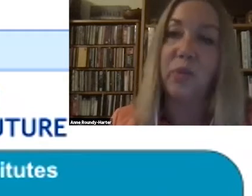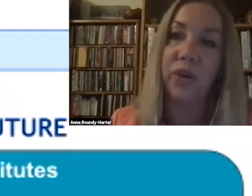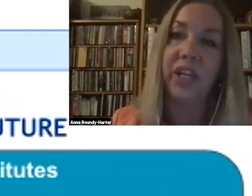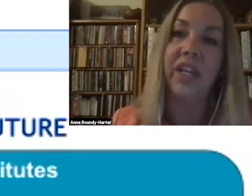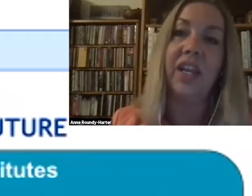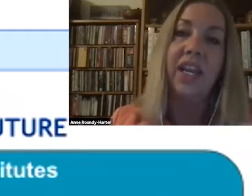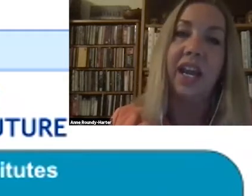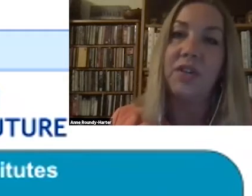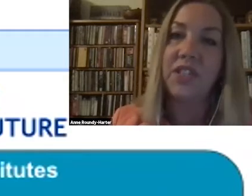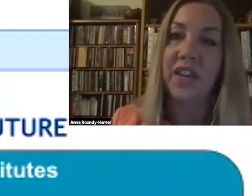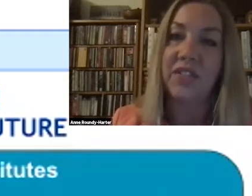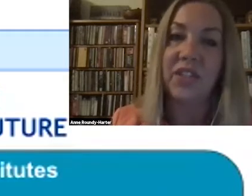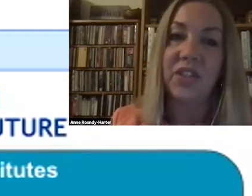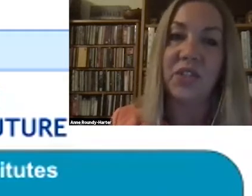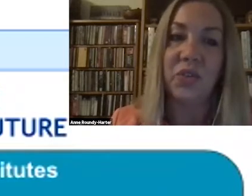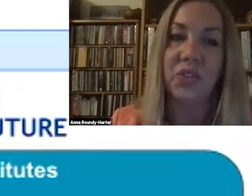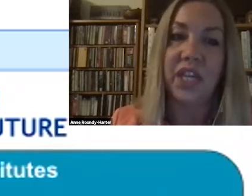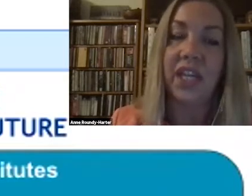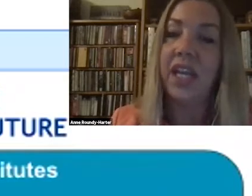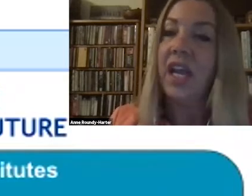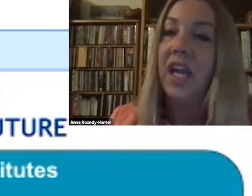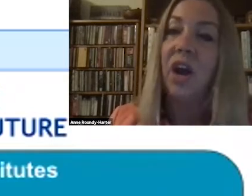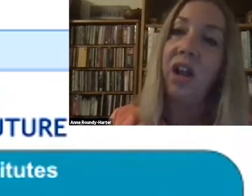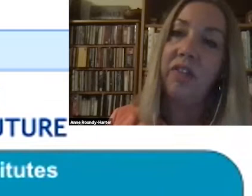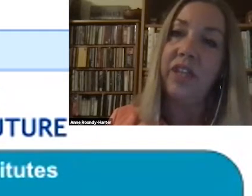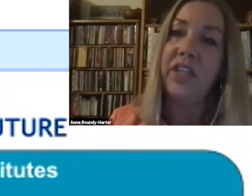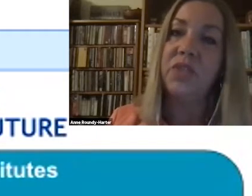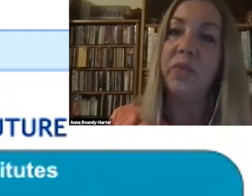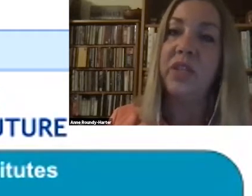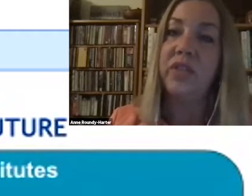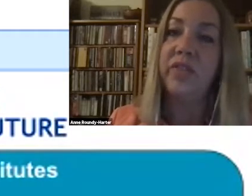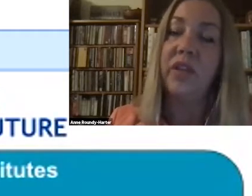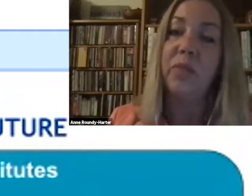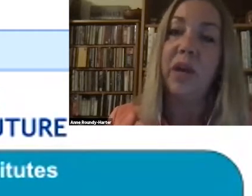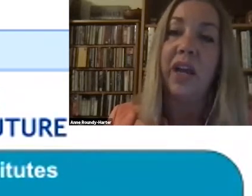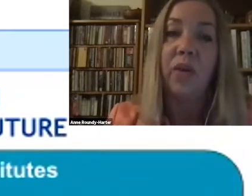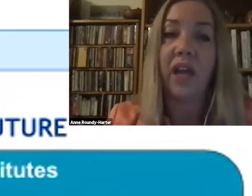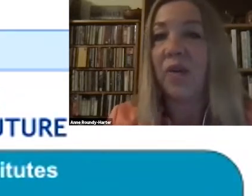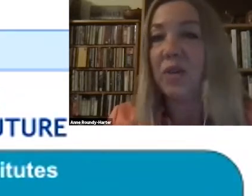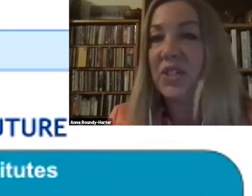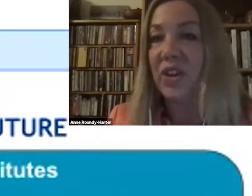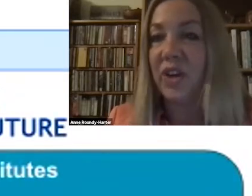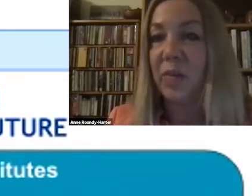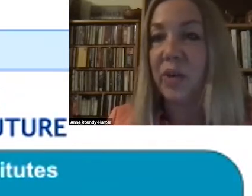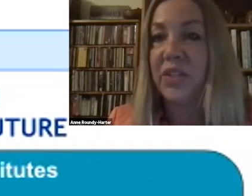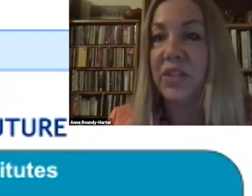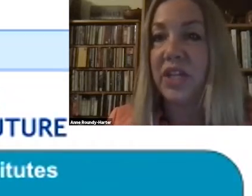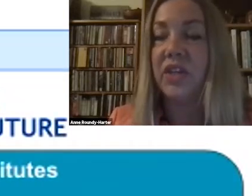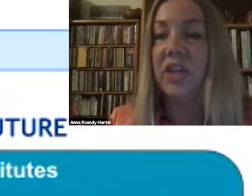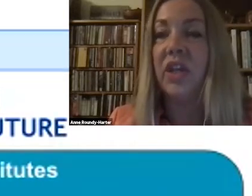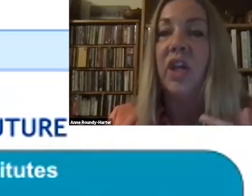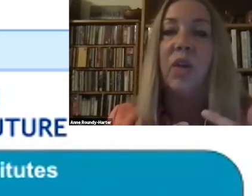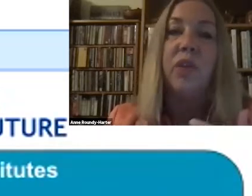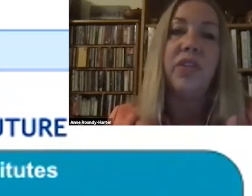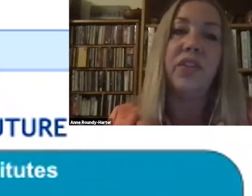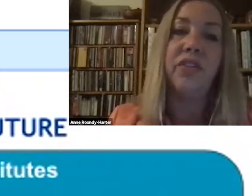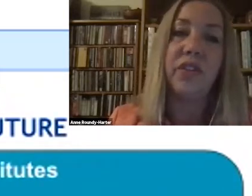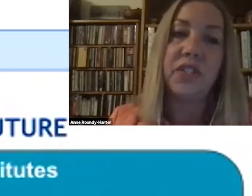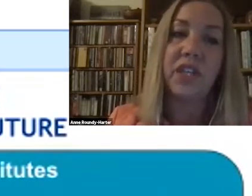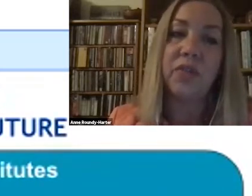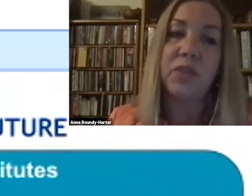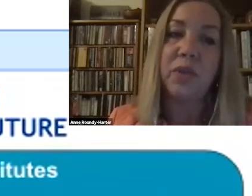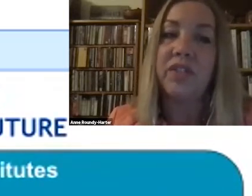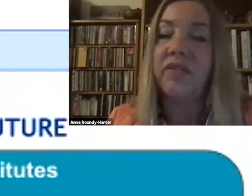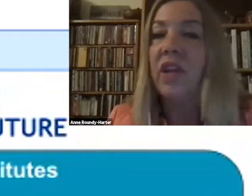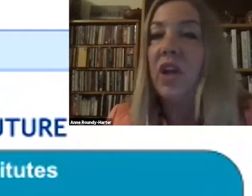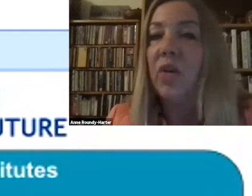for supporting our staffs at the school site. And all of these will be driven by how we started our presentation with diverse